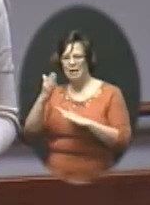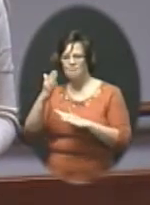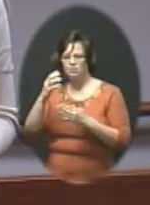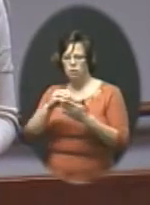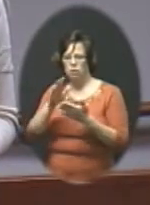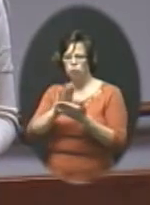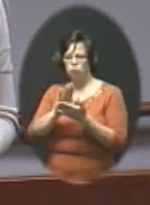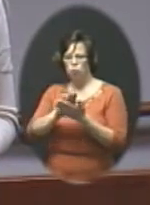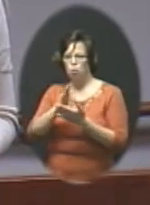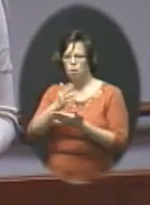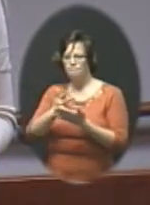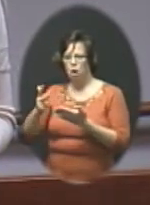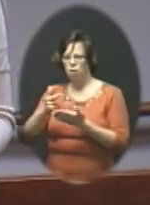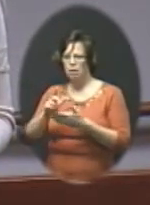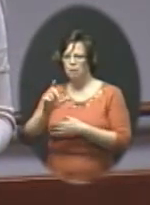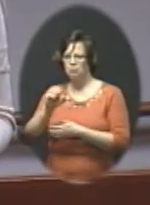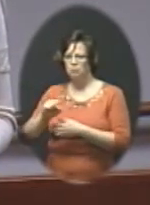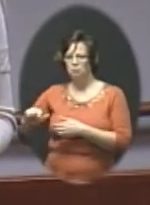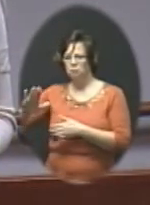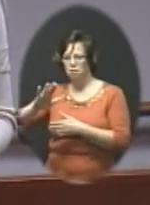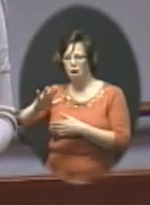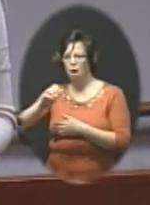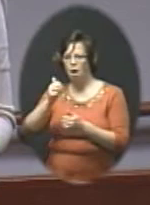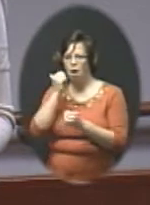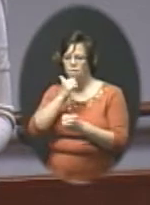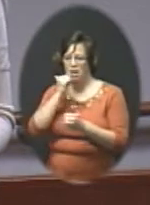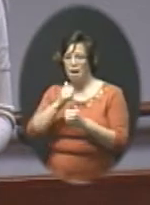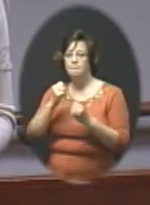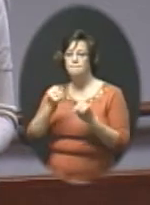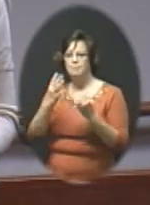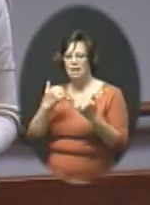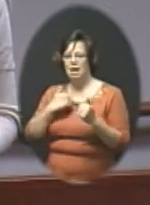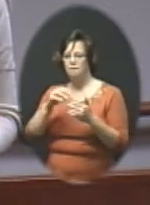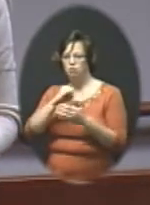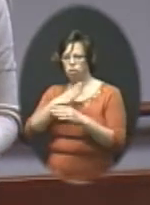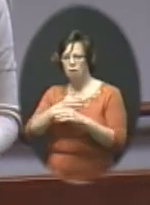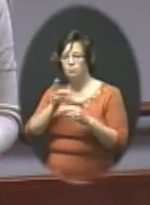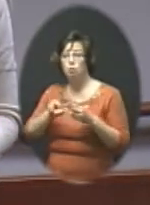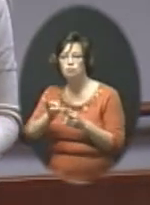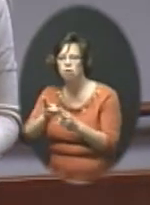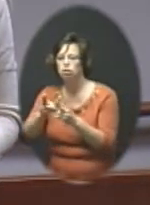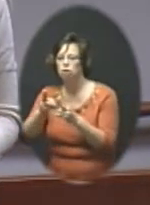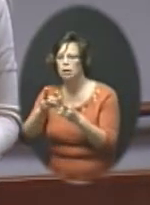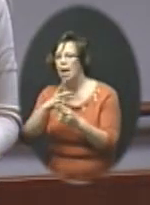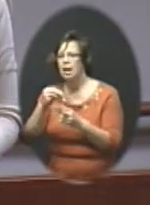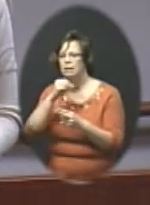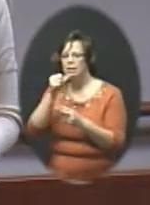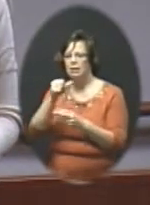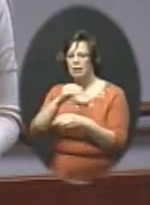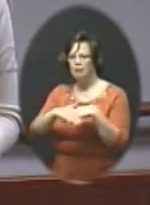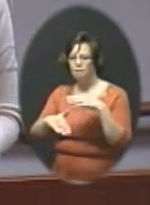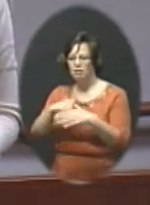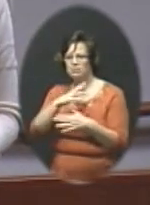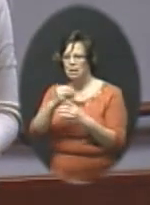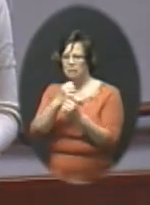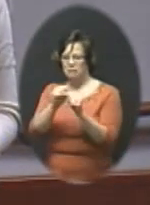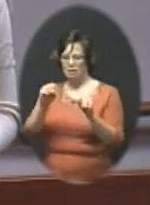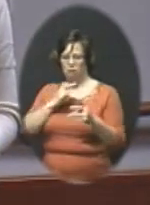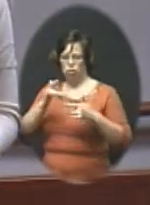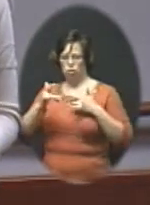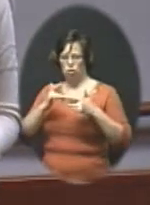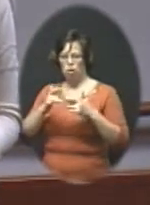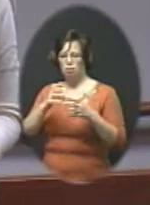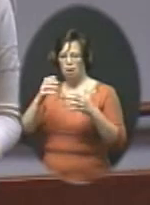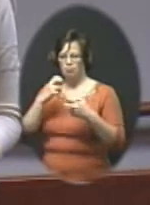and many people have jobs or other commitments that they must rush to, which adds to the inconvenience and, more importantly, to the safety concern. Much of